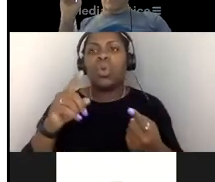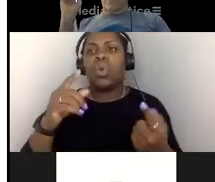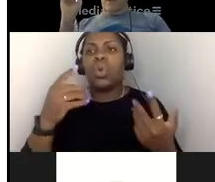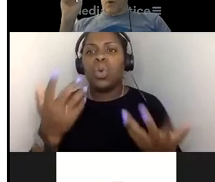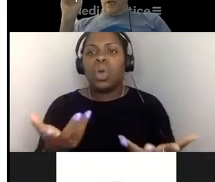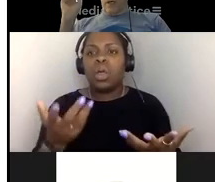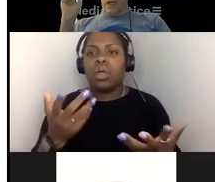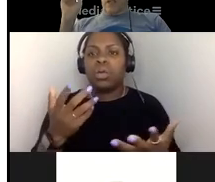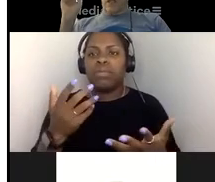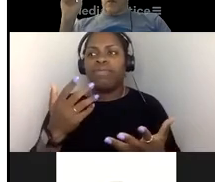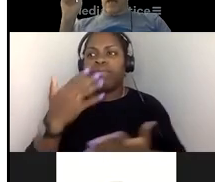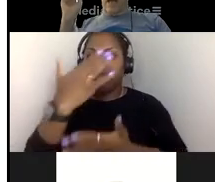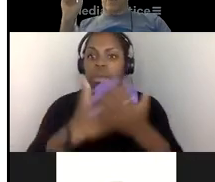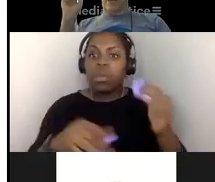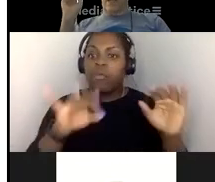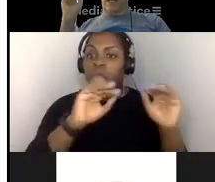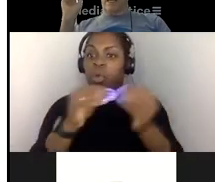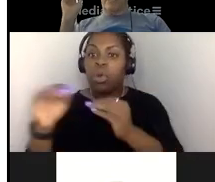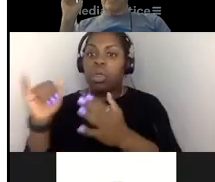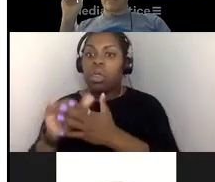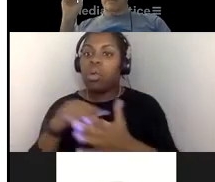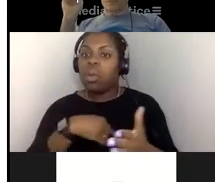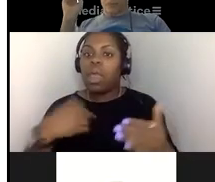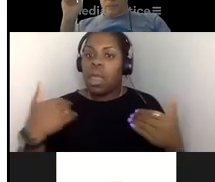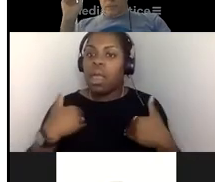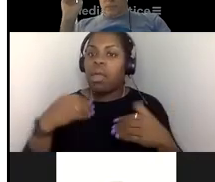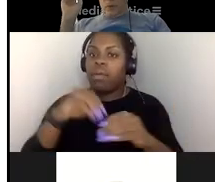to some of the organizations that we have in the